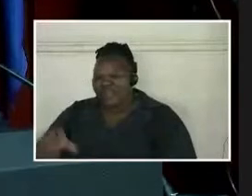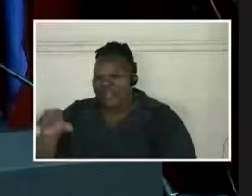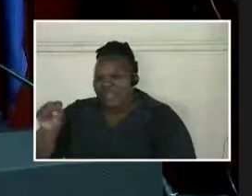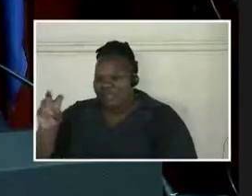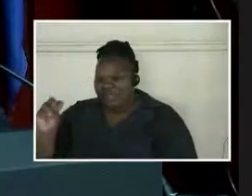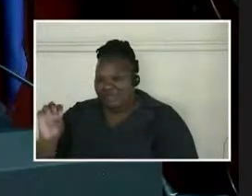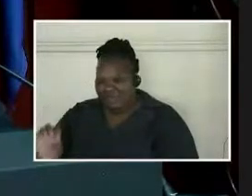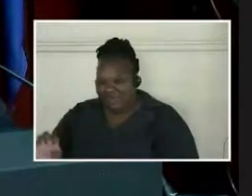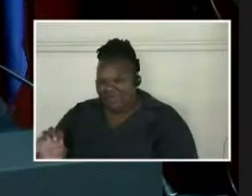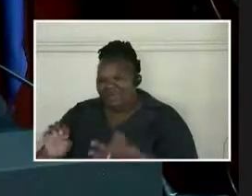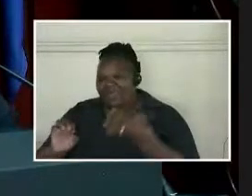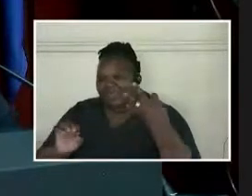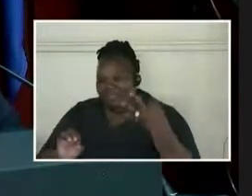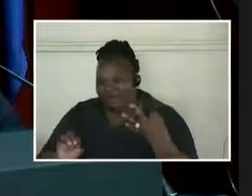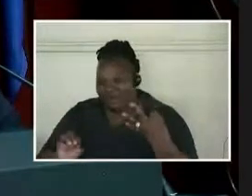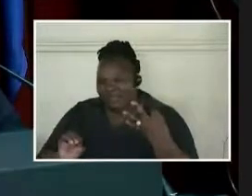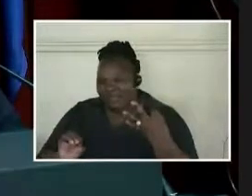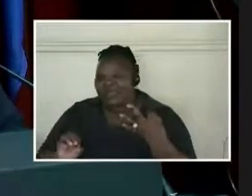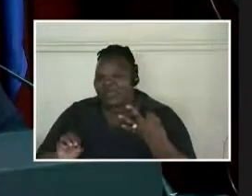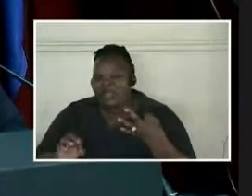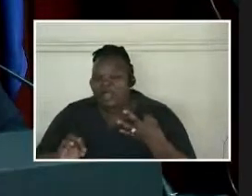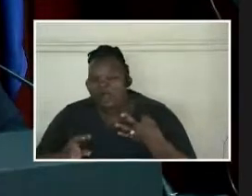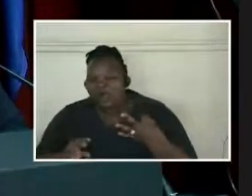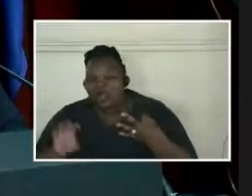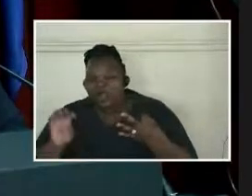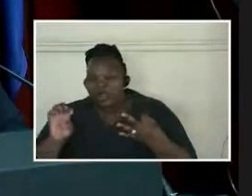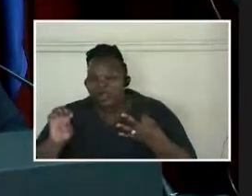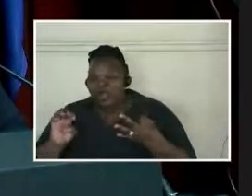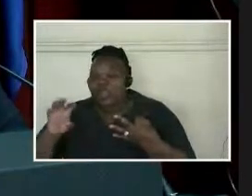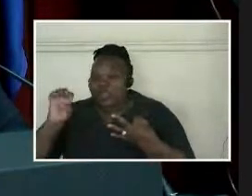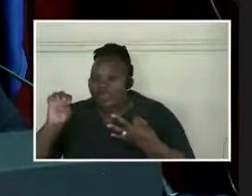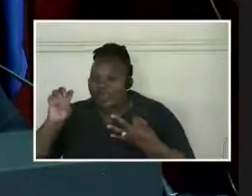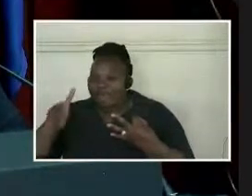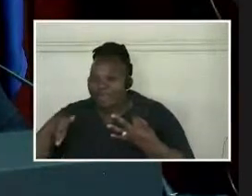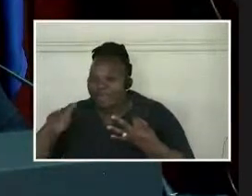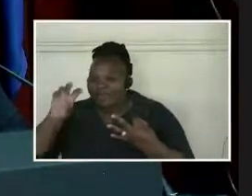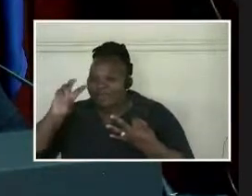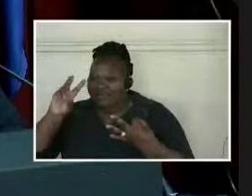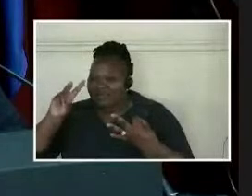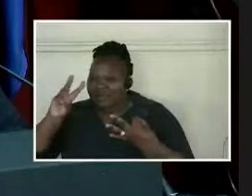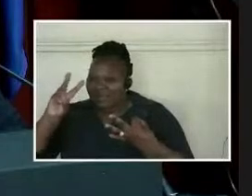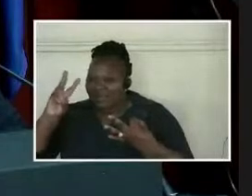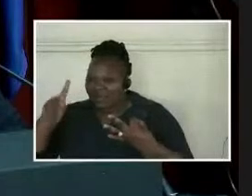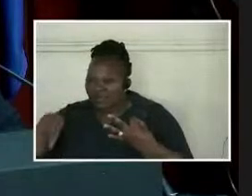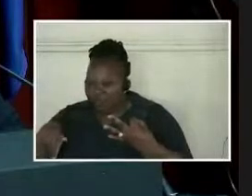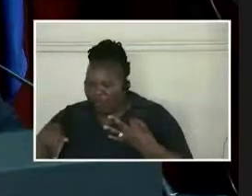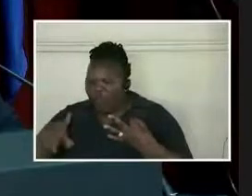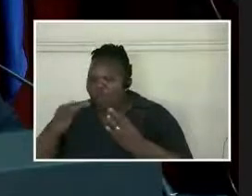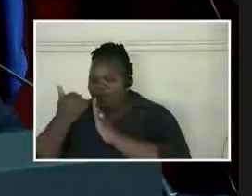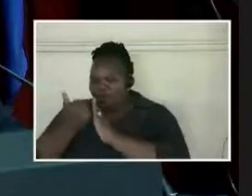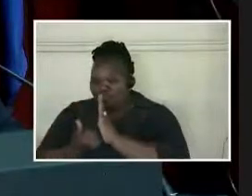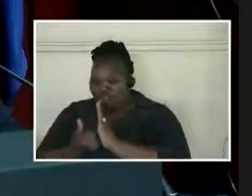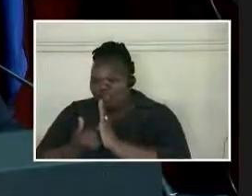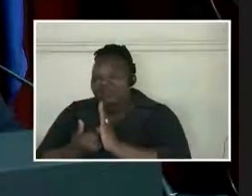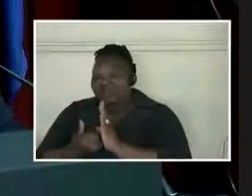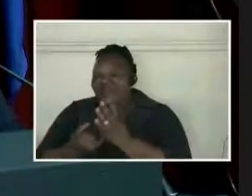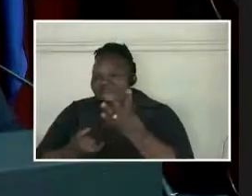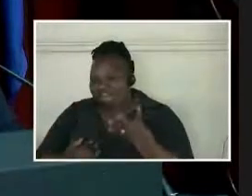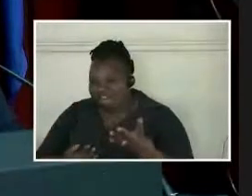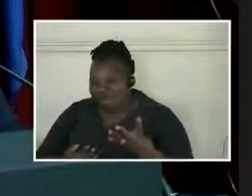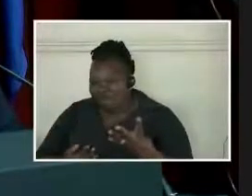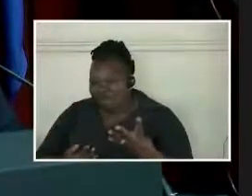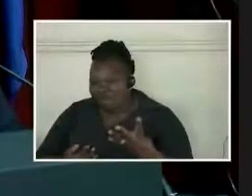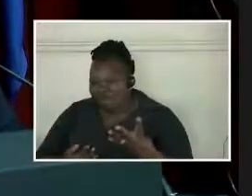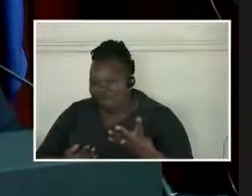three intensify the implementation of the epwp project for mass job creation four